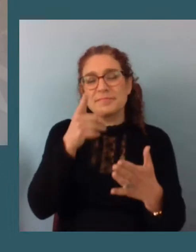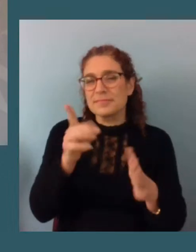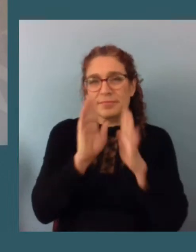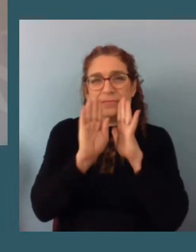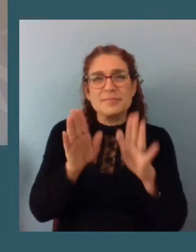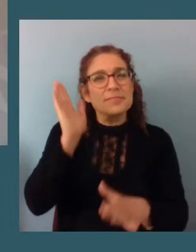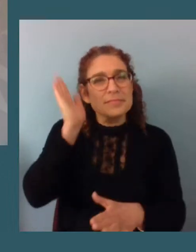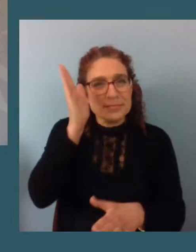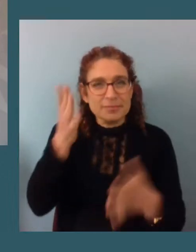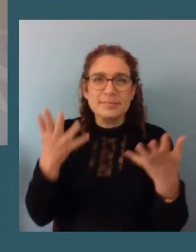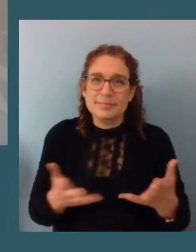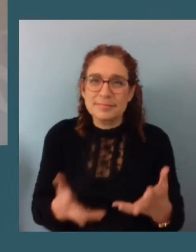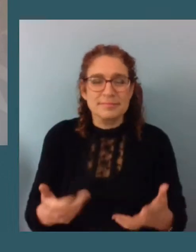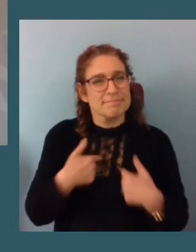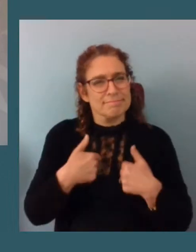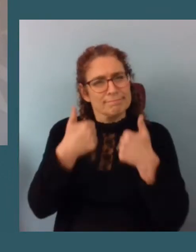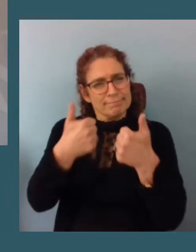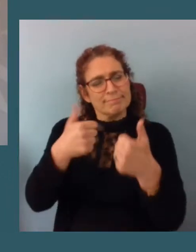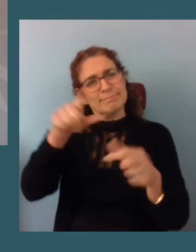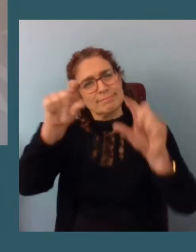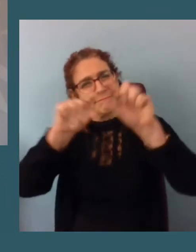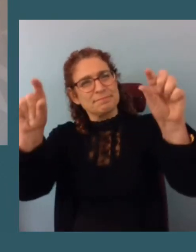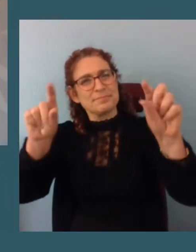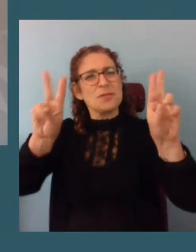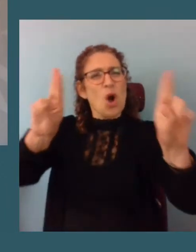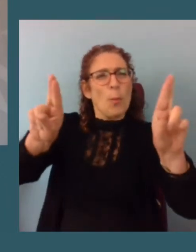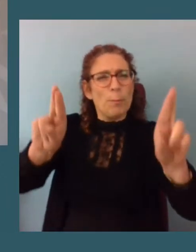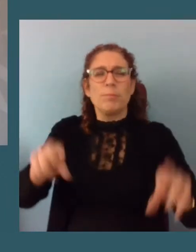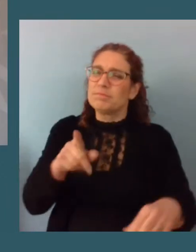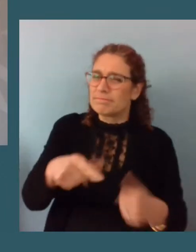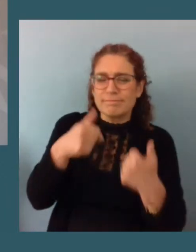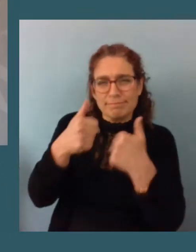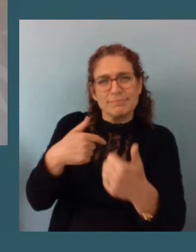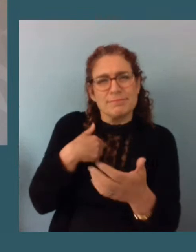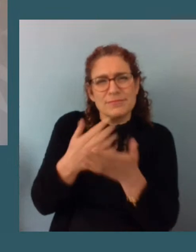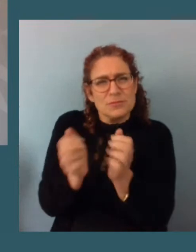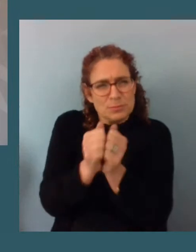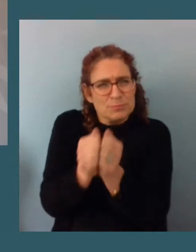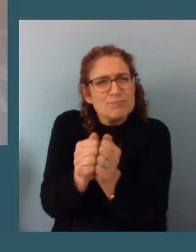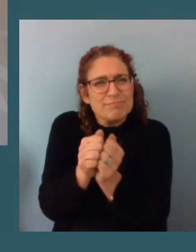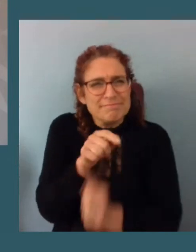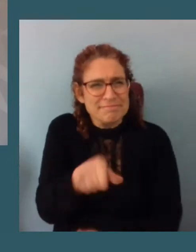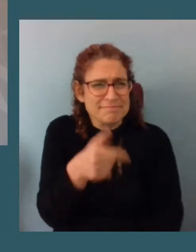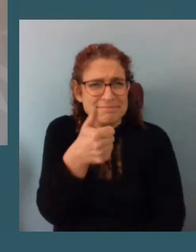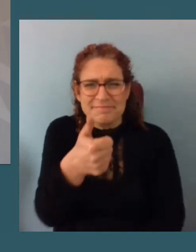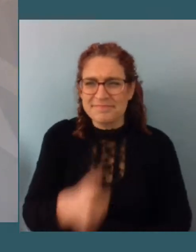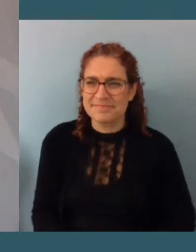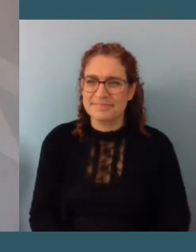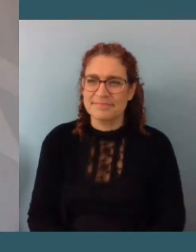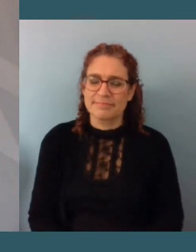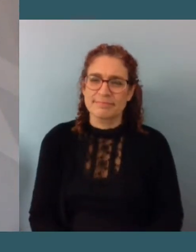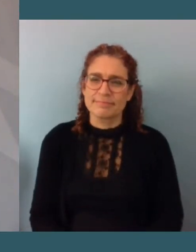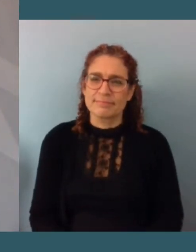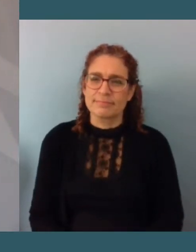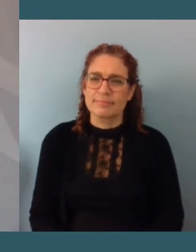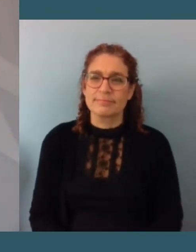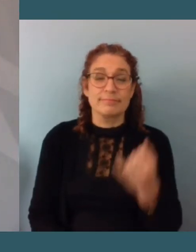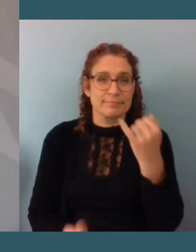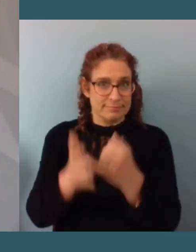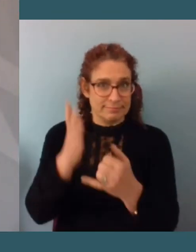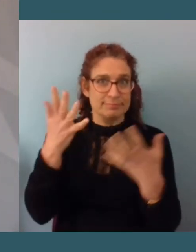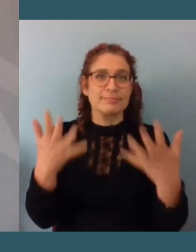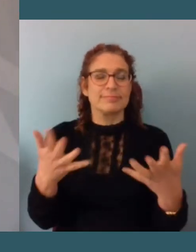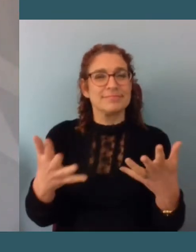have hope on the horizon. So we really appreciate it. So that brings us to the end of